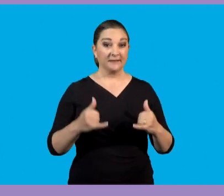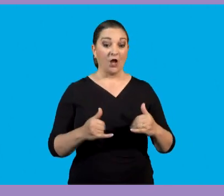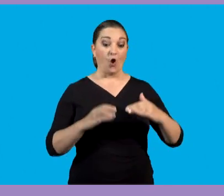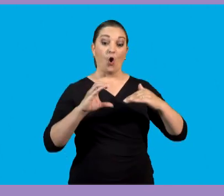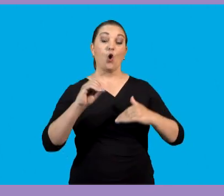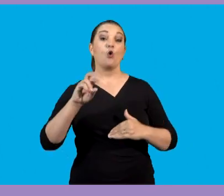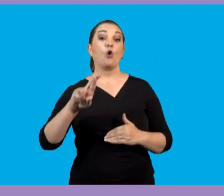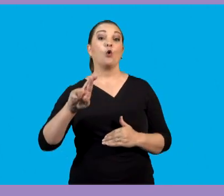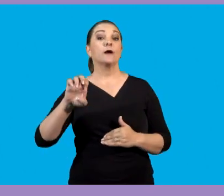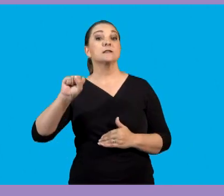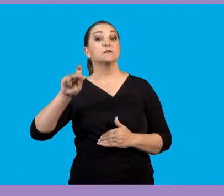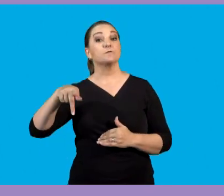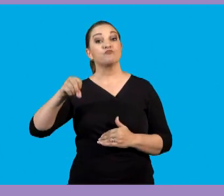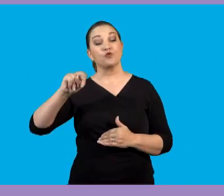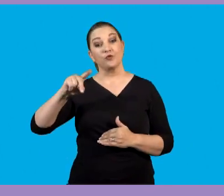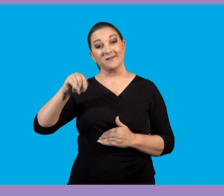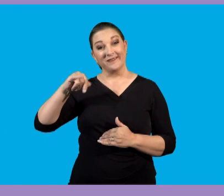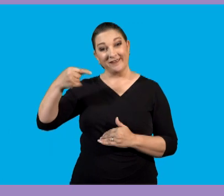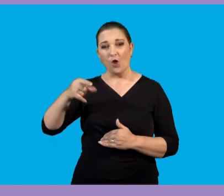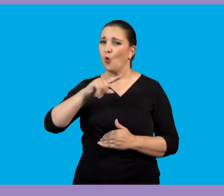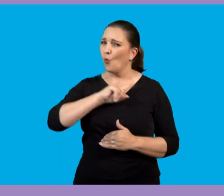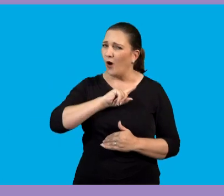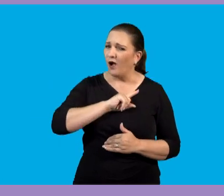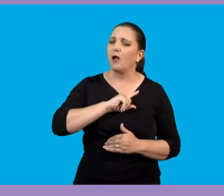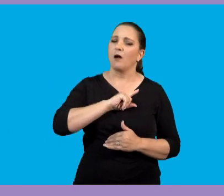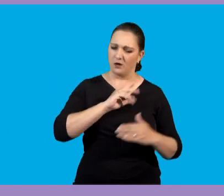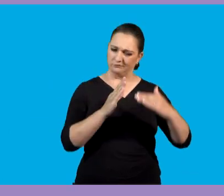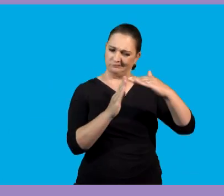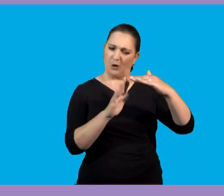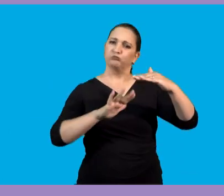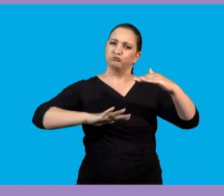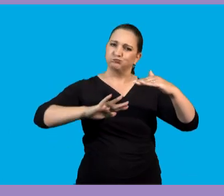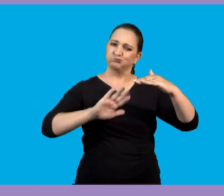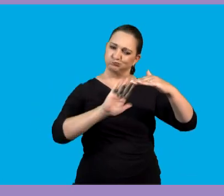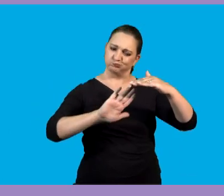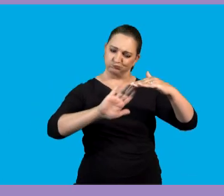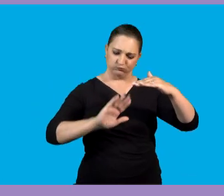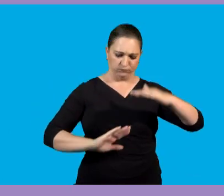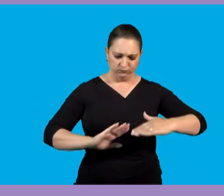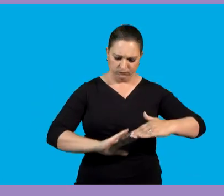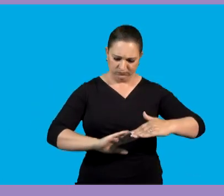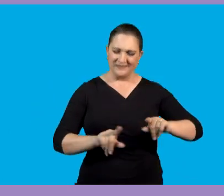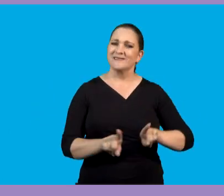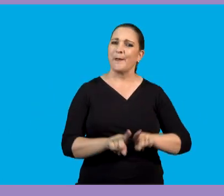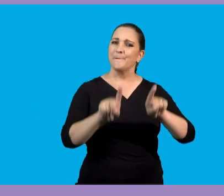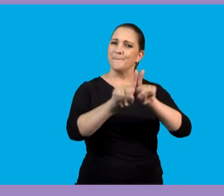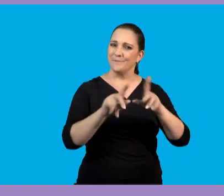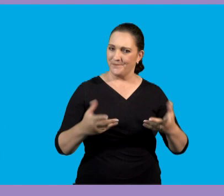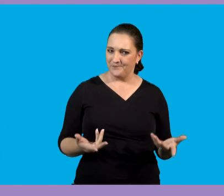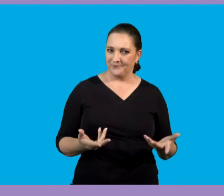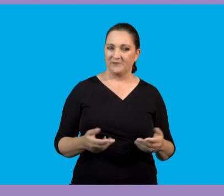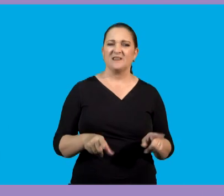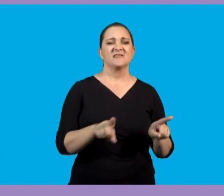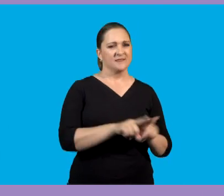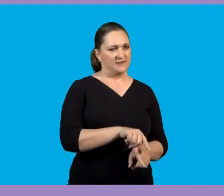are corresponding. Why? Because they are in the same position in that shape. Now, the same can be said with angle